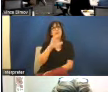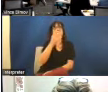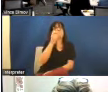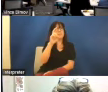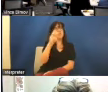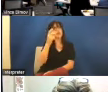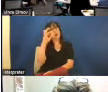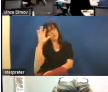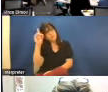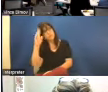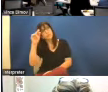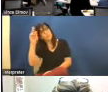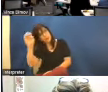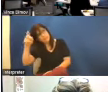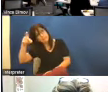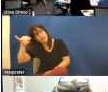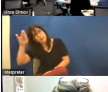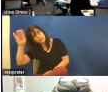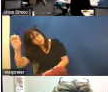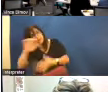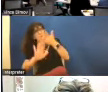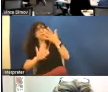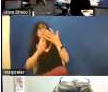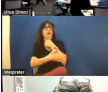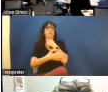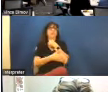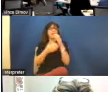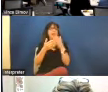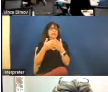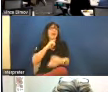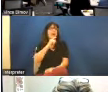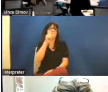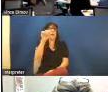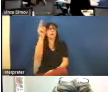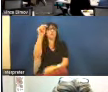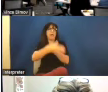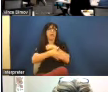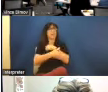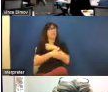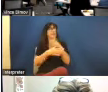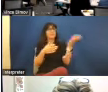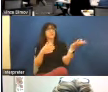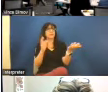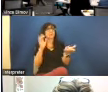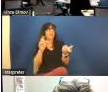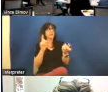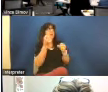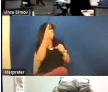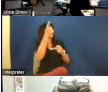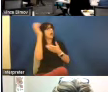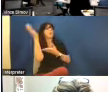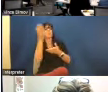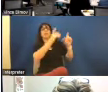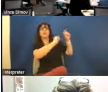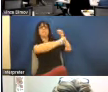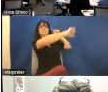Garfield, Wayne, Paiute. Yes, that's it. Mostly, I live in Iron, so that's just. Next year I'm going to bring the map